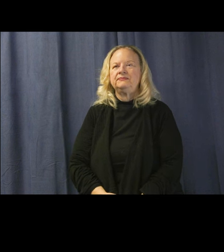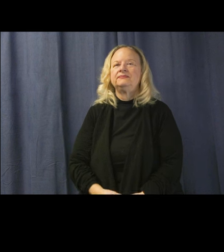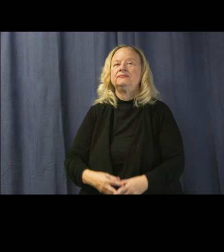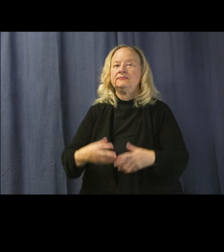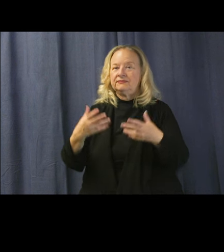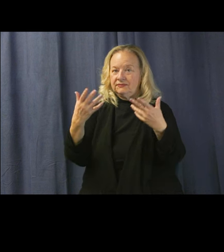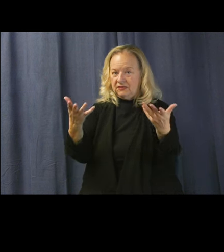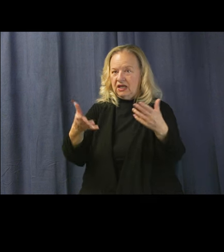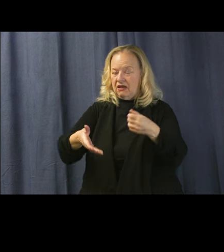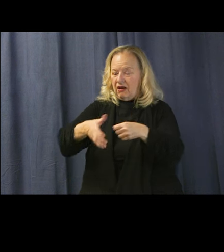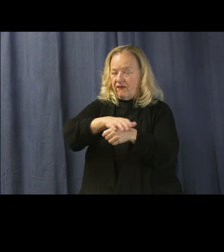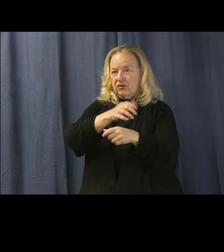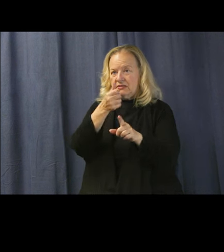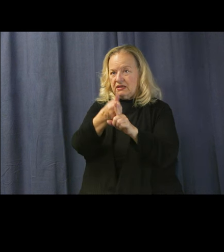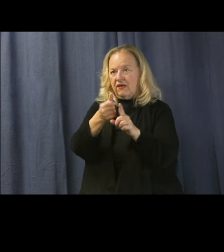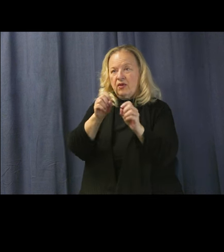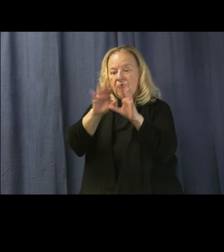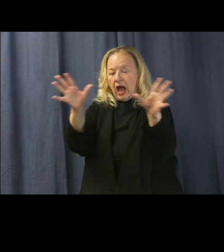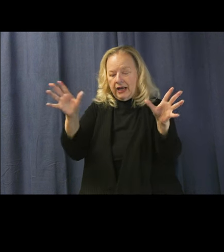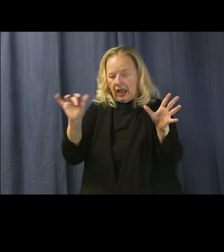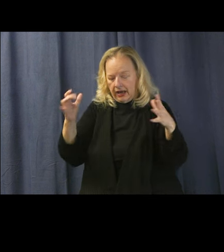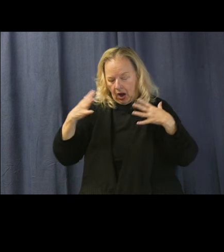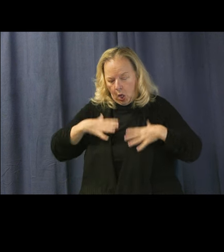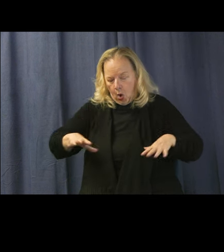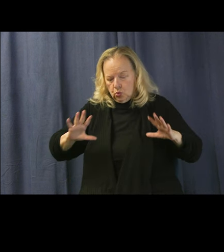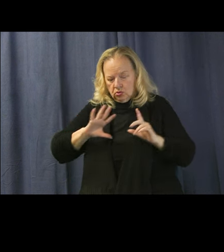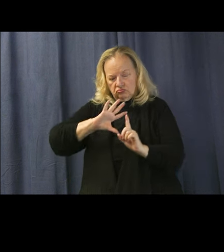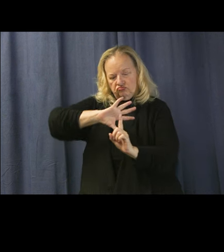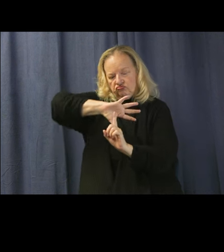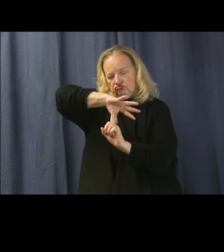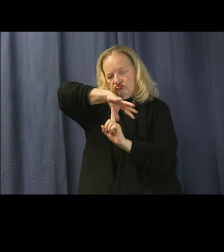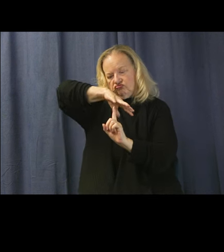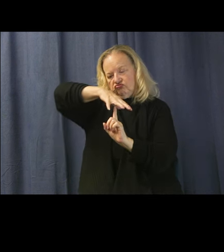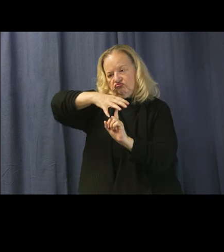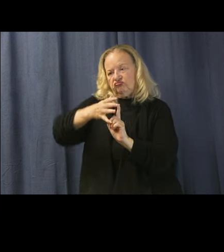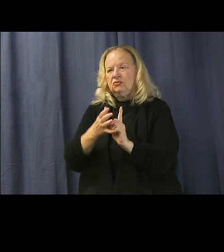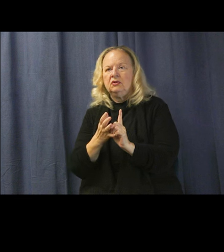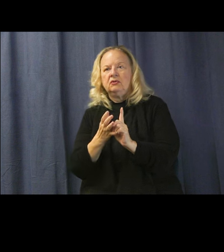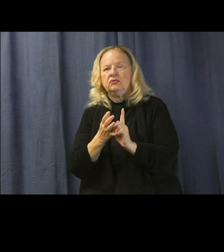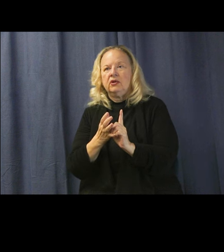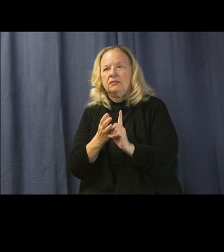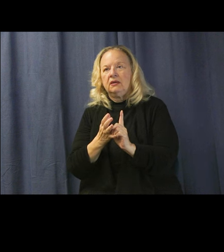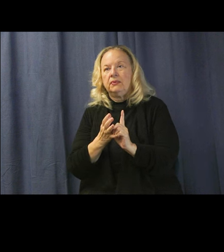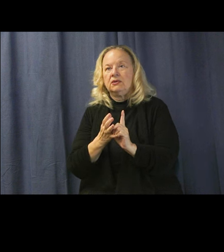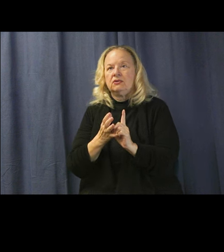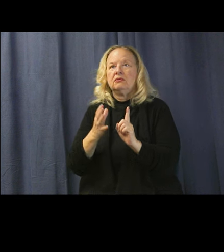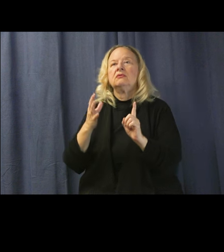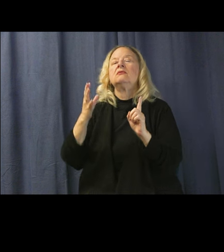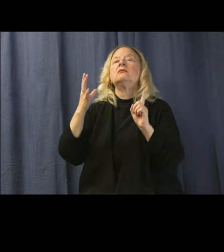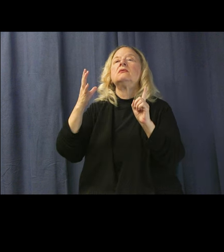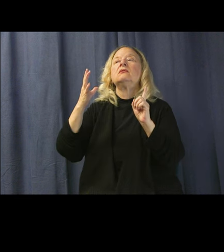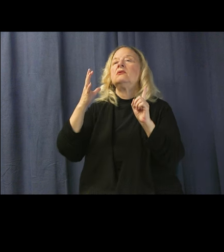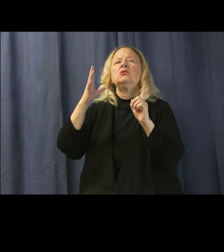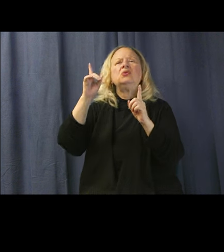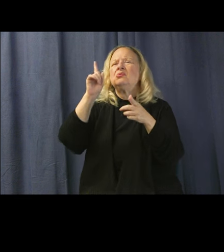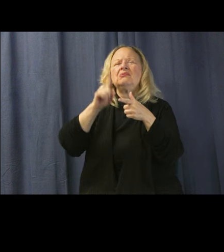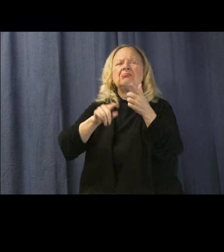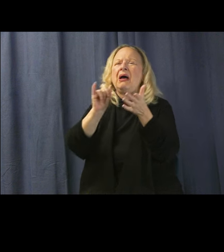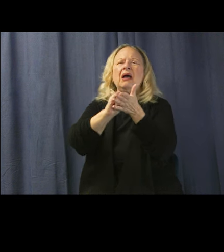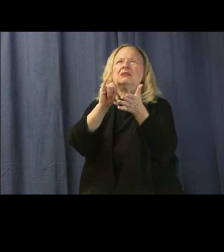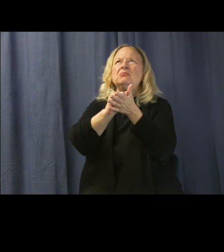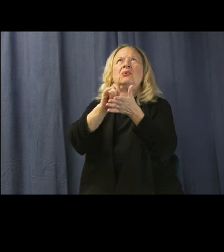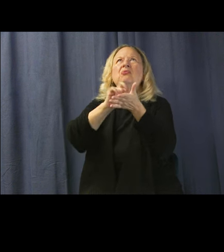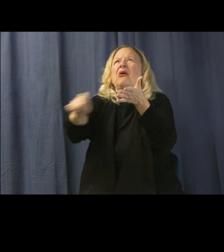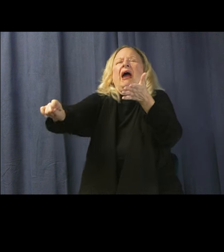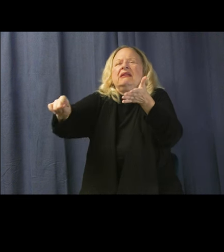That's what it says. He covers himself with light as a garment. No man can write this. The